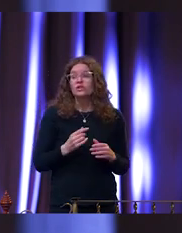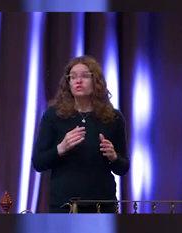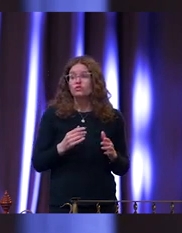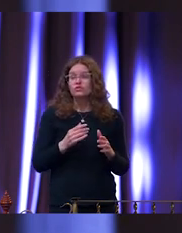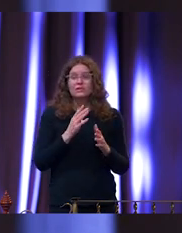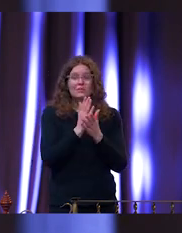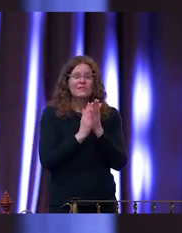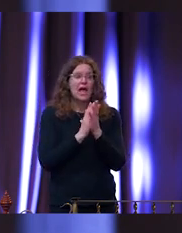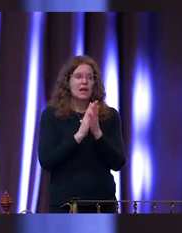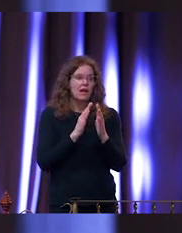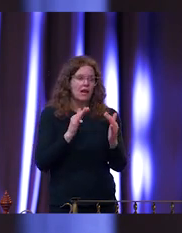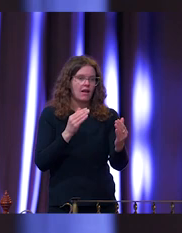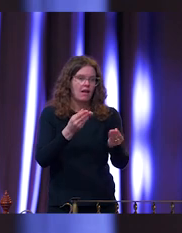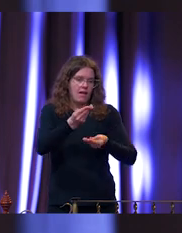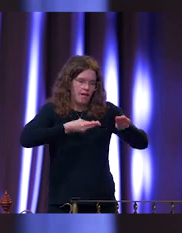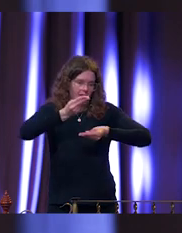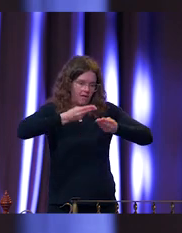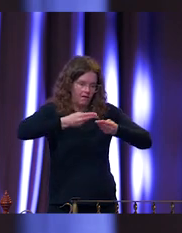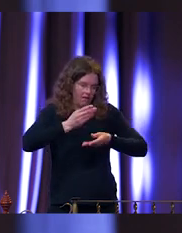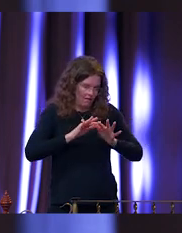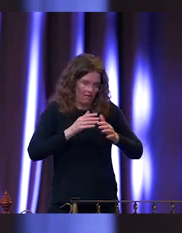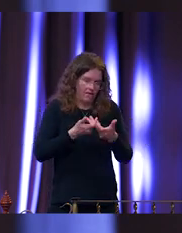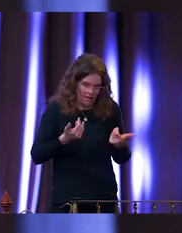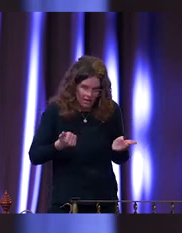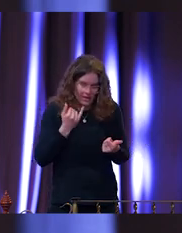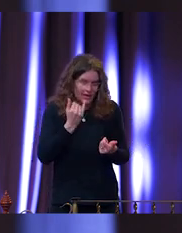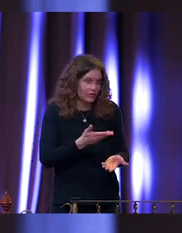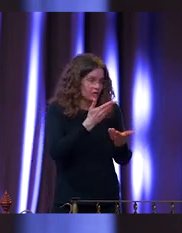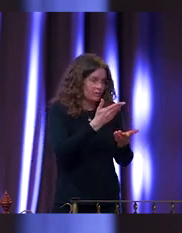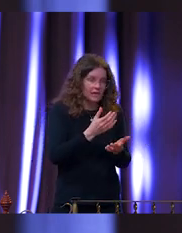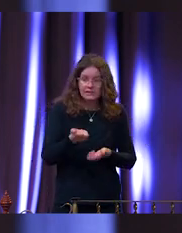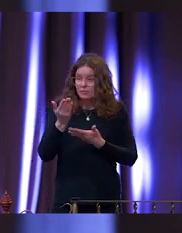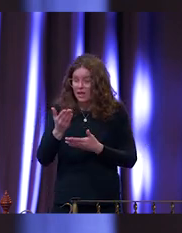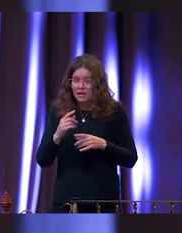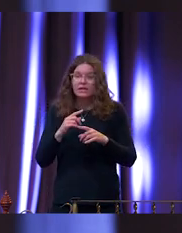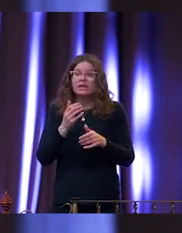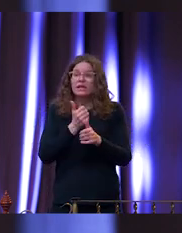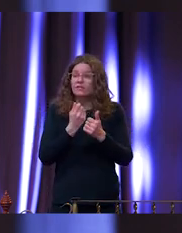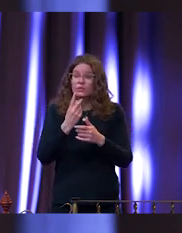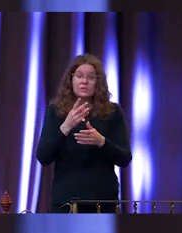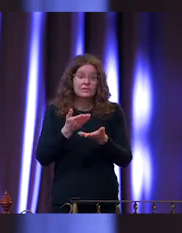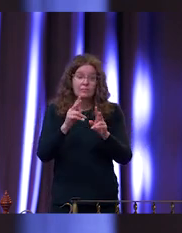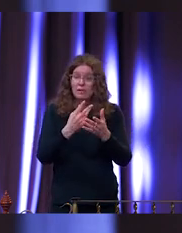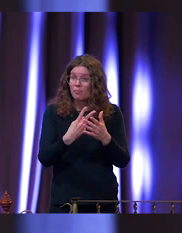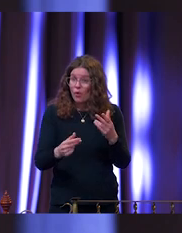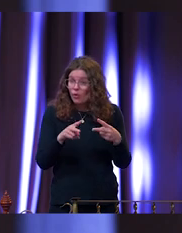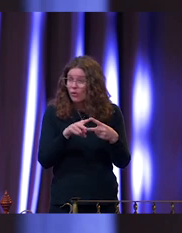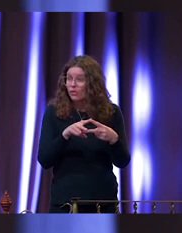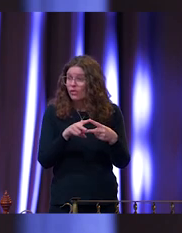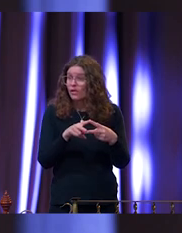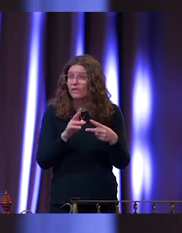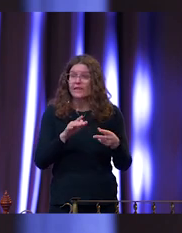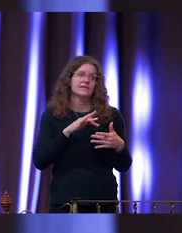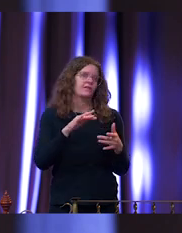flow. Otherwise, the applications are identical. If you submit one, you can submit the other. Everyone would submit to both, and then that would be a journey